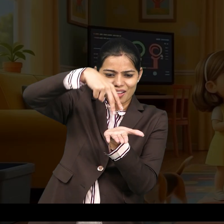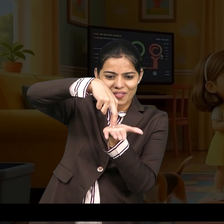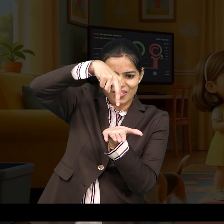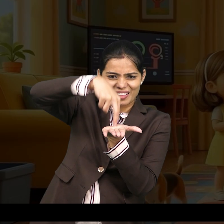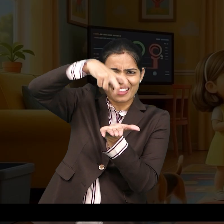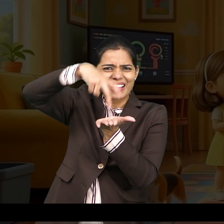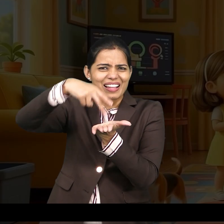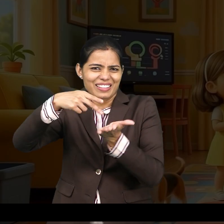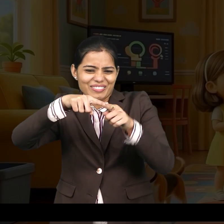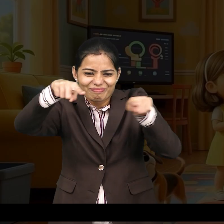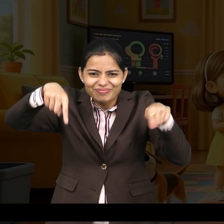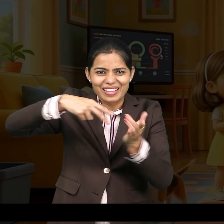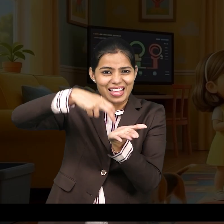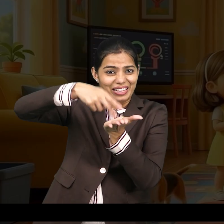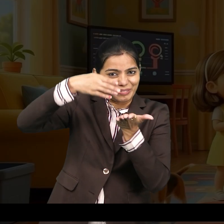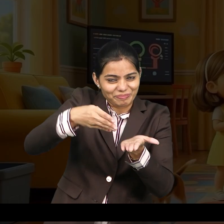Hopscotch,